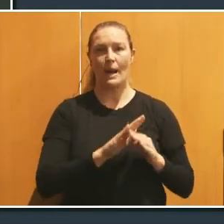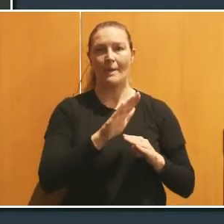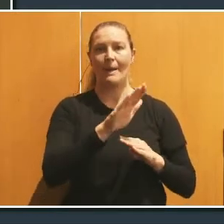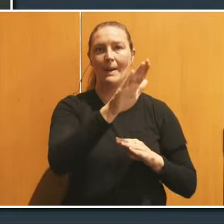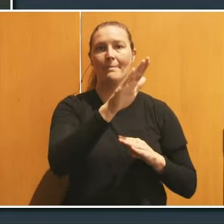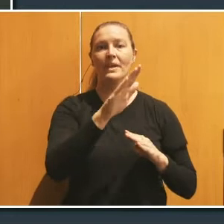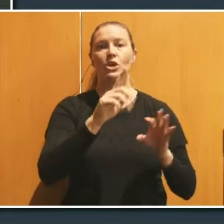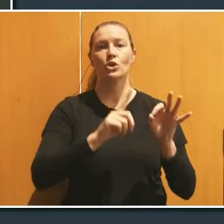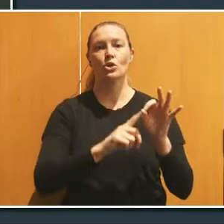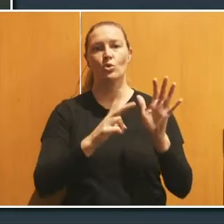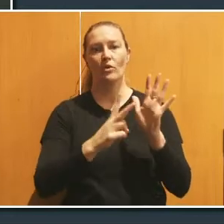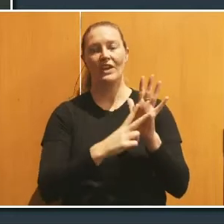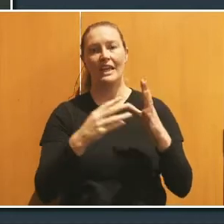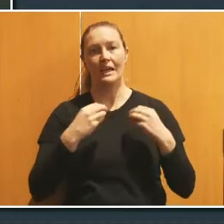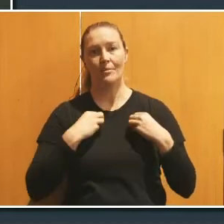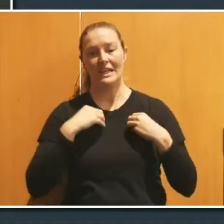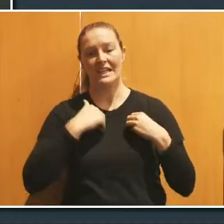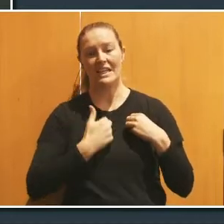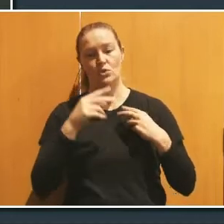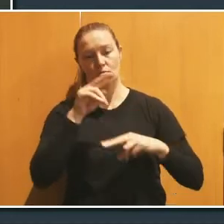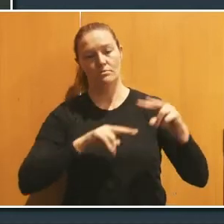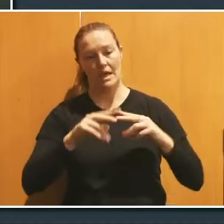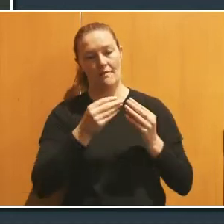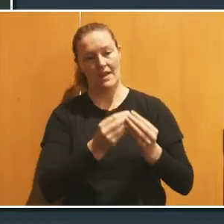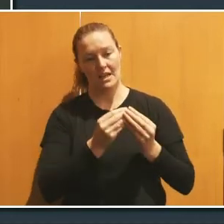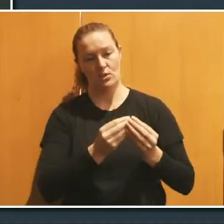has to value the property based on